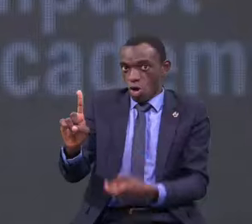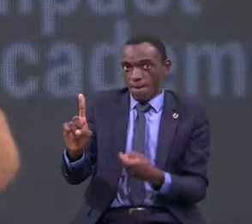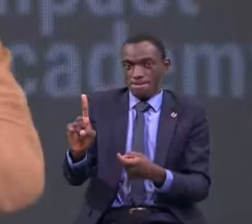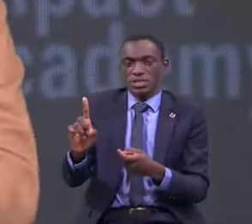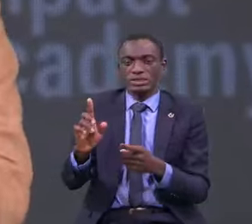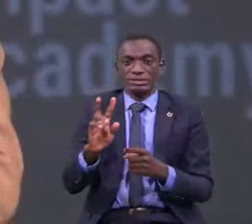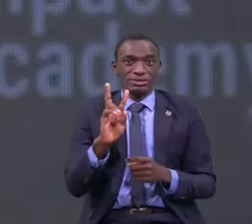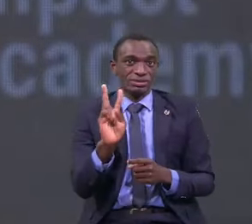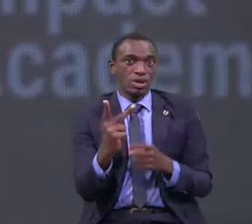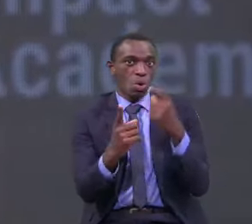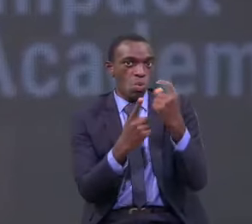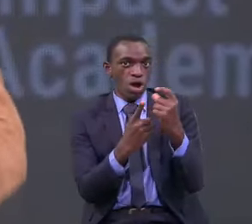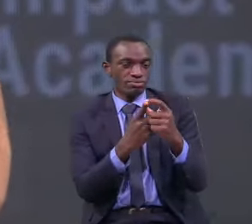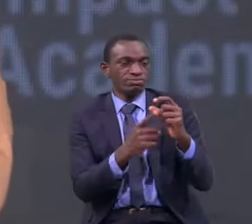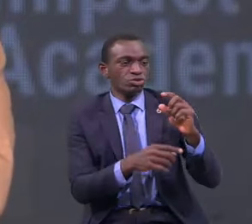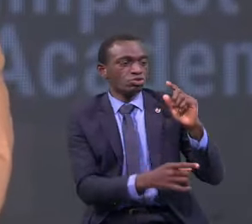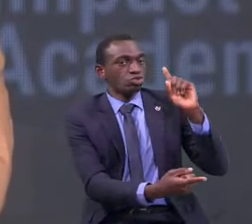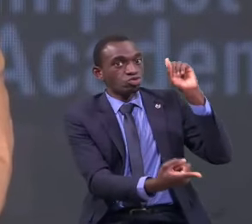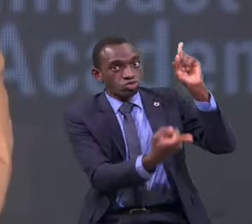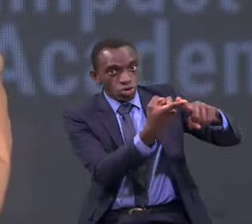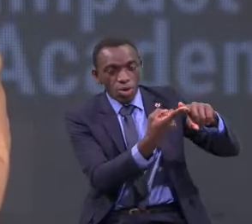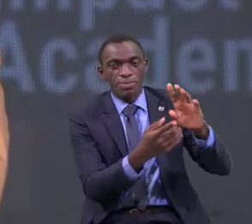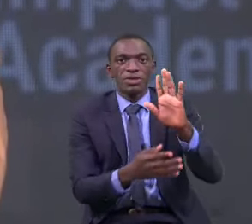If you're going to move from one place to the other,